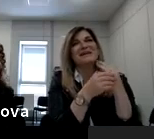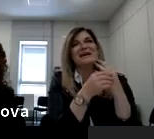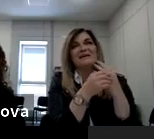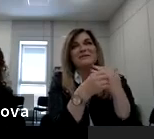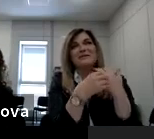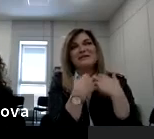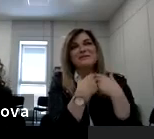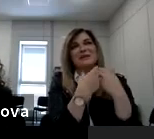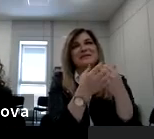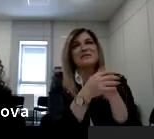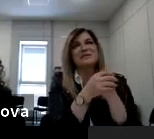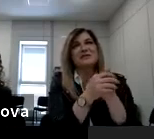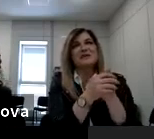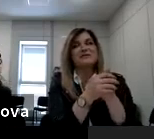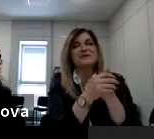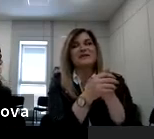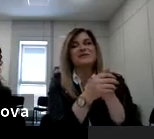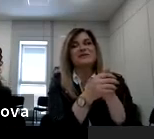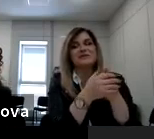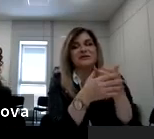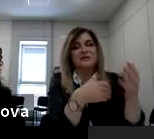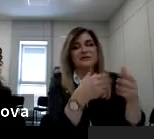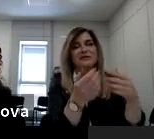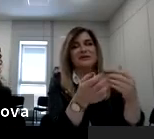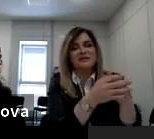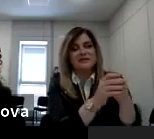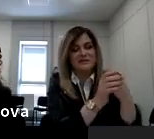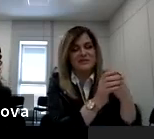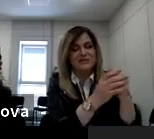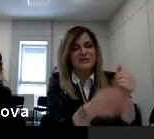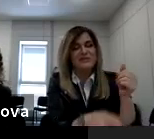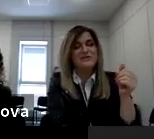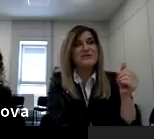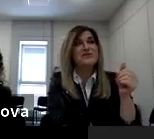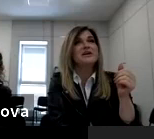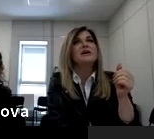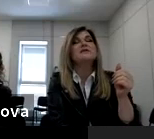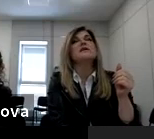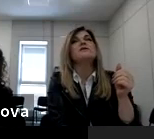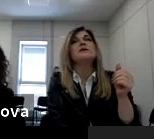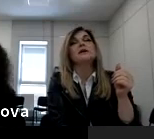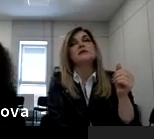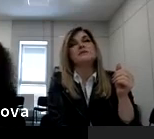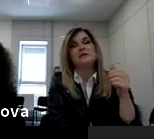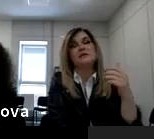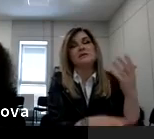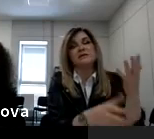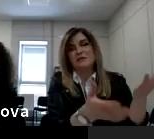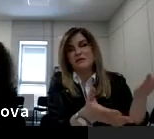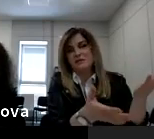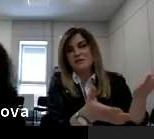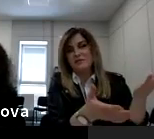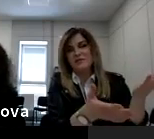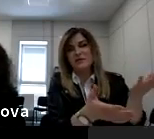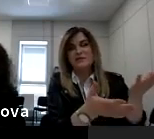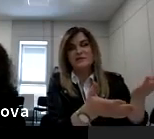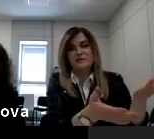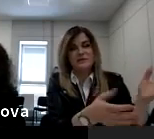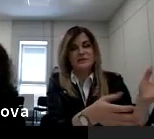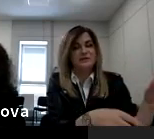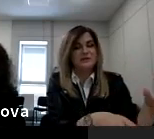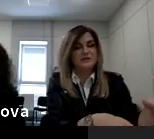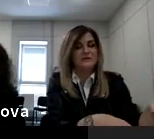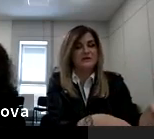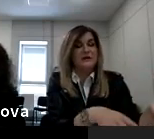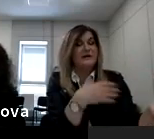about, I'm as a marketing person, I'm trying to, you know, advertise each fixture. So speaking about IntiSlim, what is